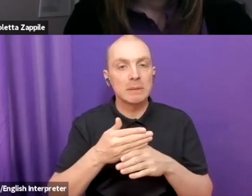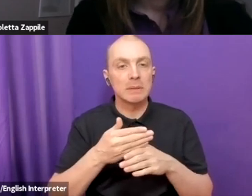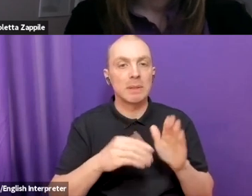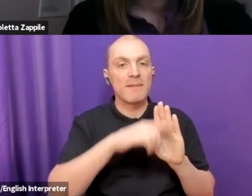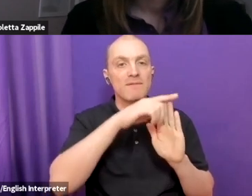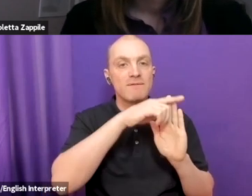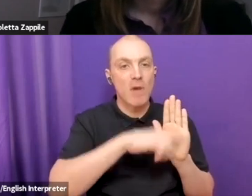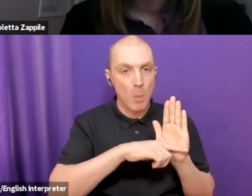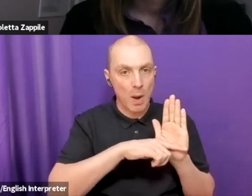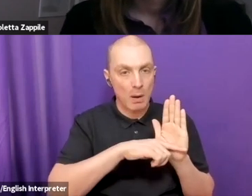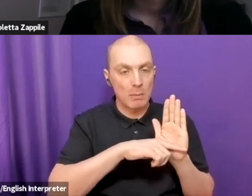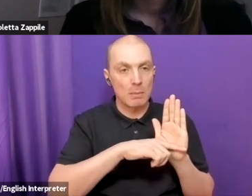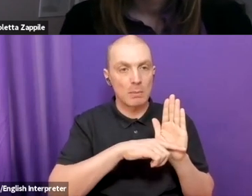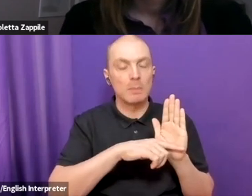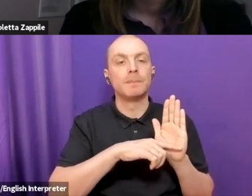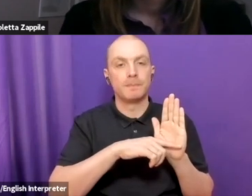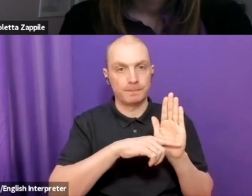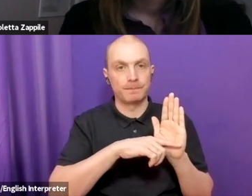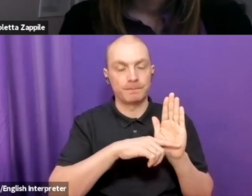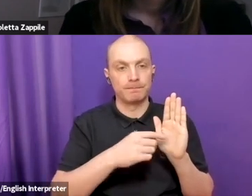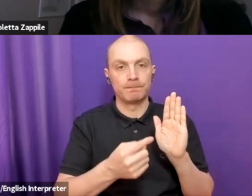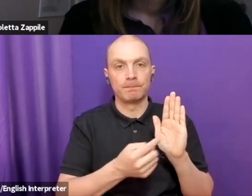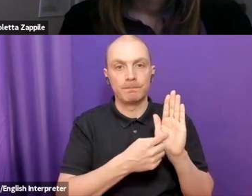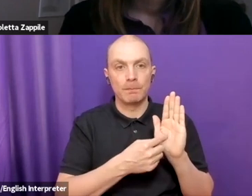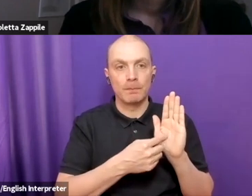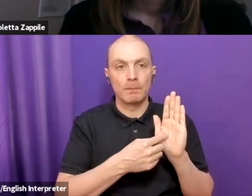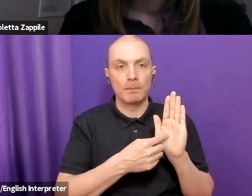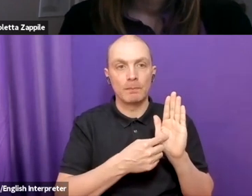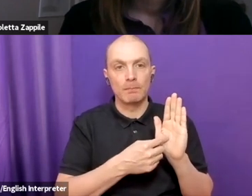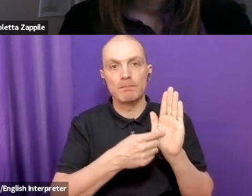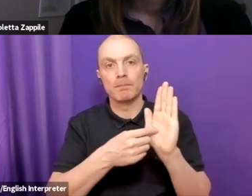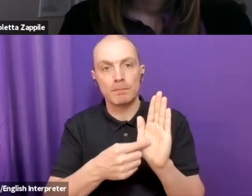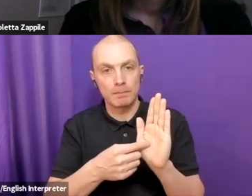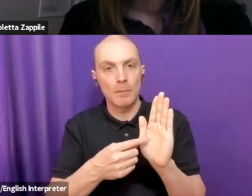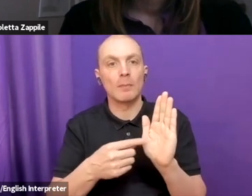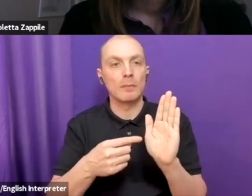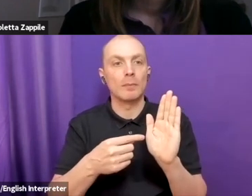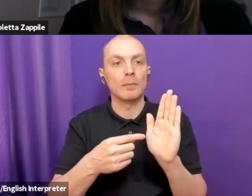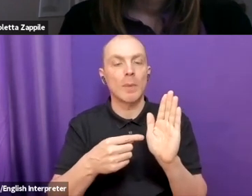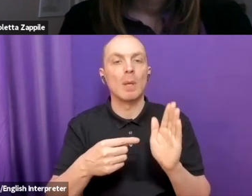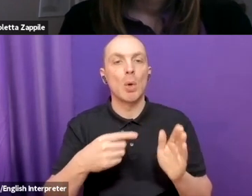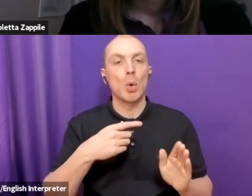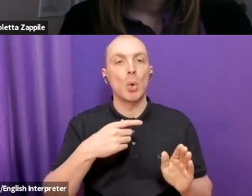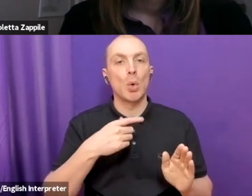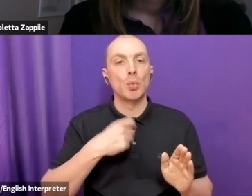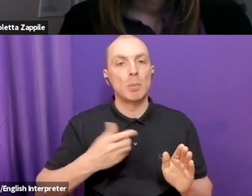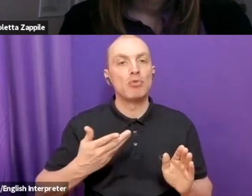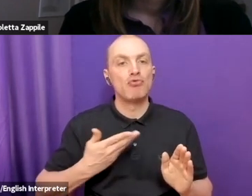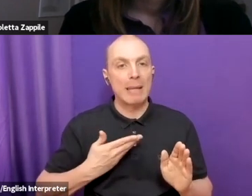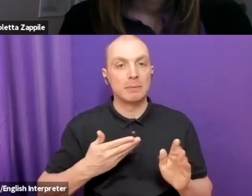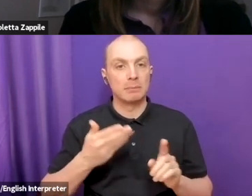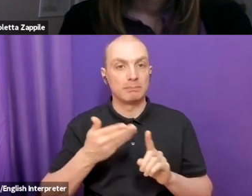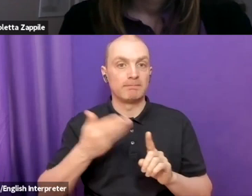know, introduced a new indicator on human rights in the national performance framework. And then there were